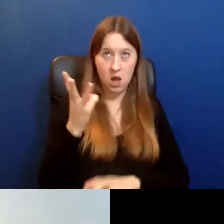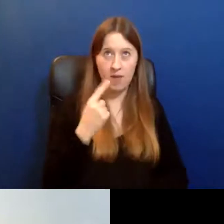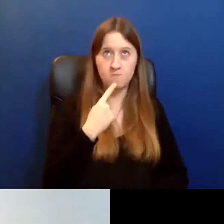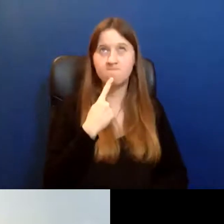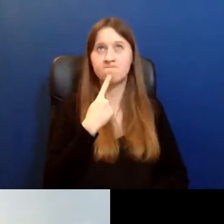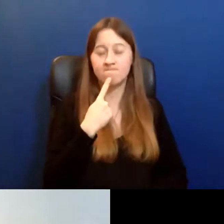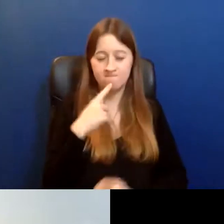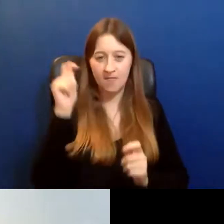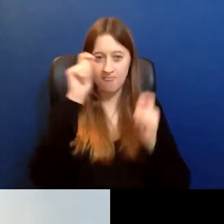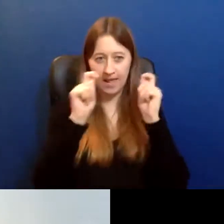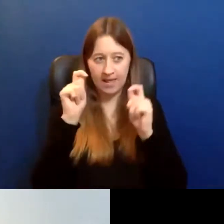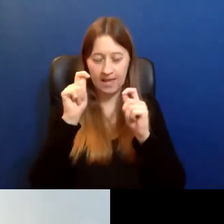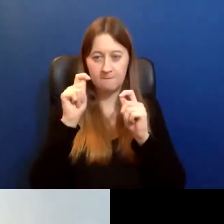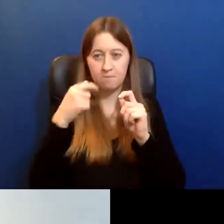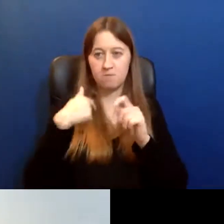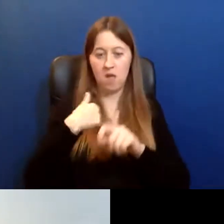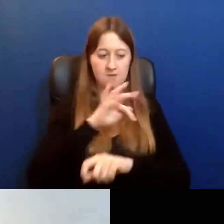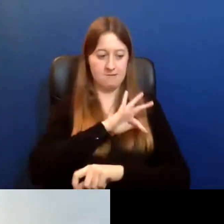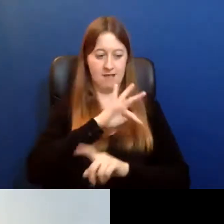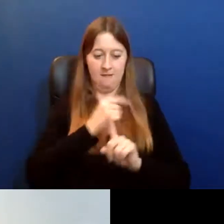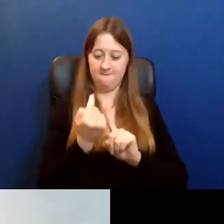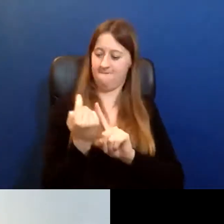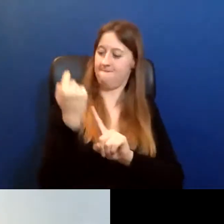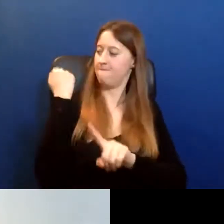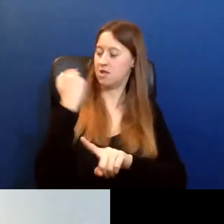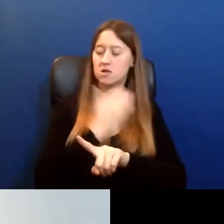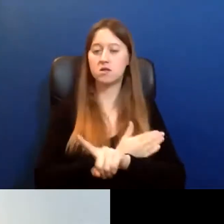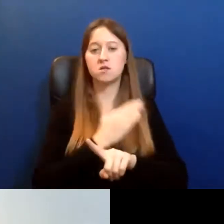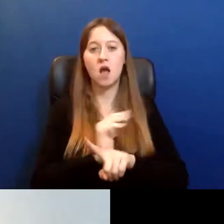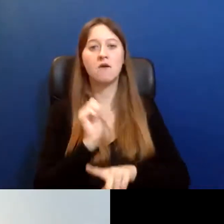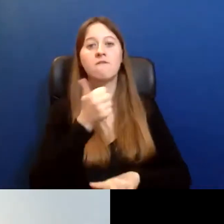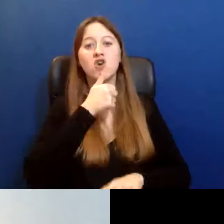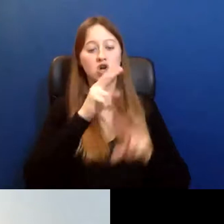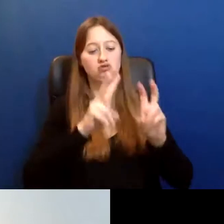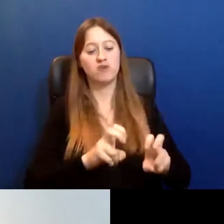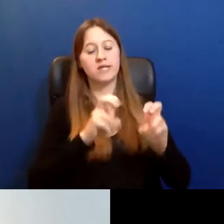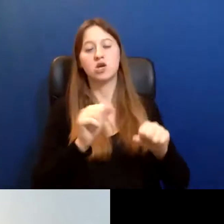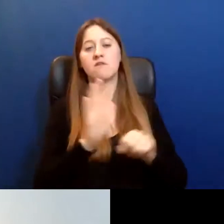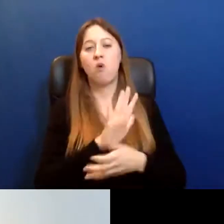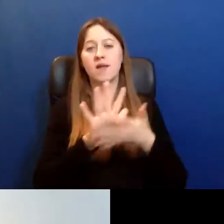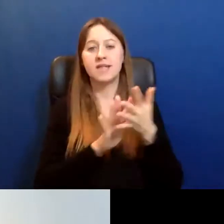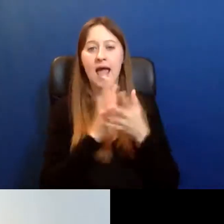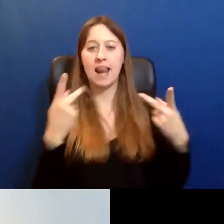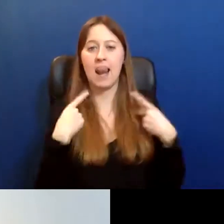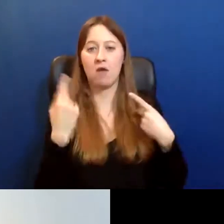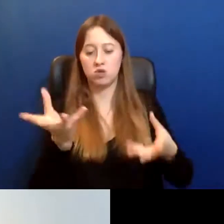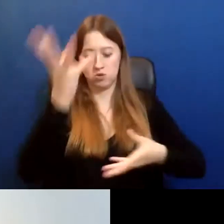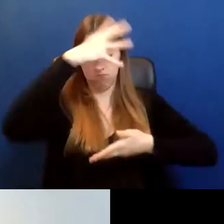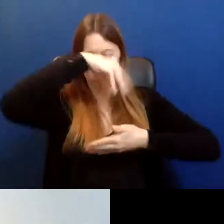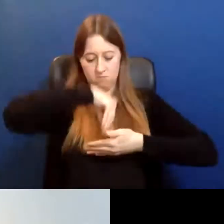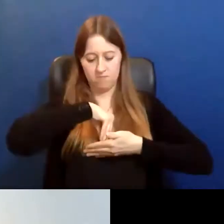we started was from the research on sign language acquisition. So I think that's a really important place to